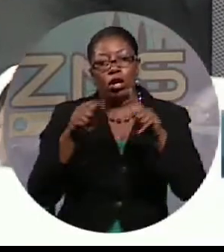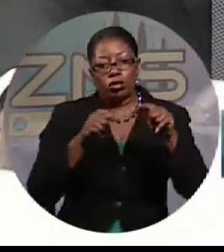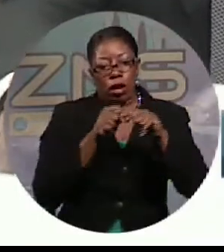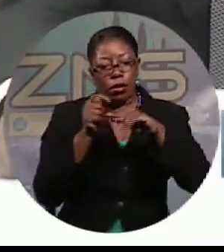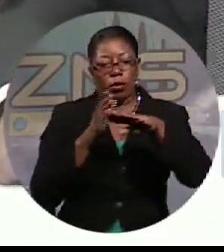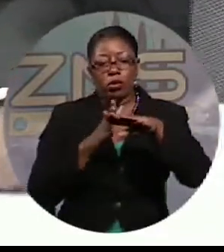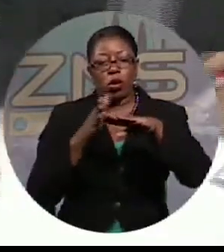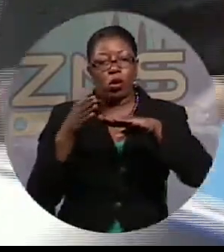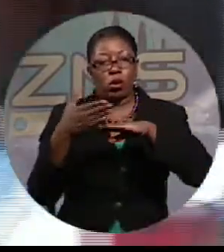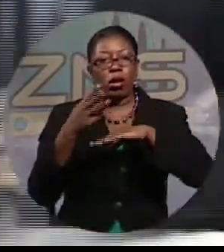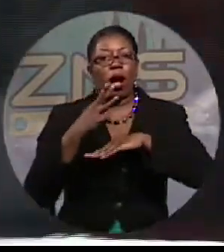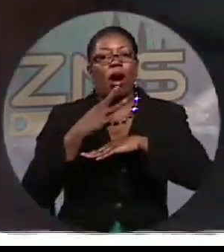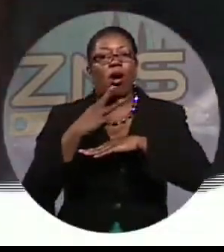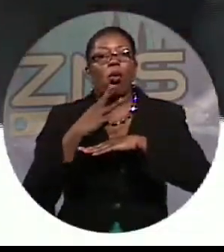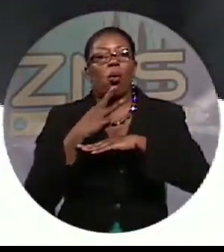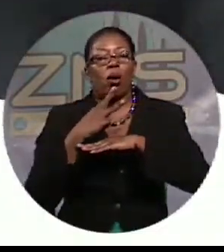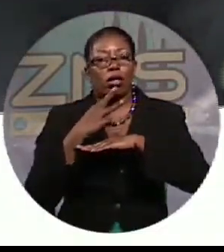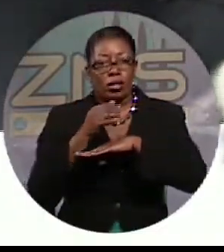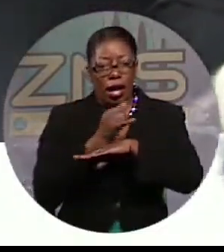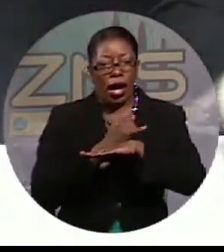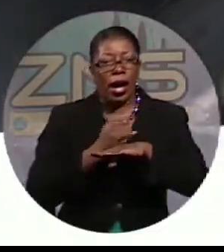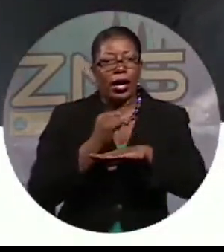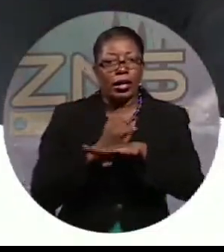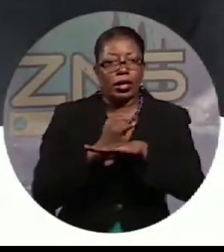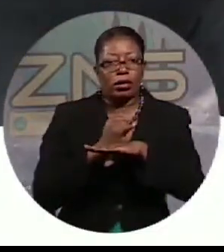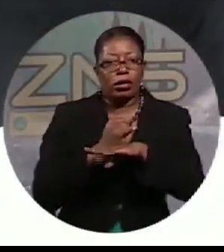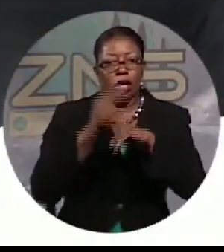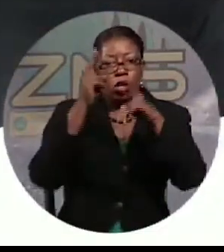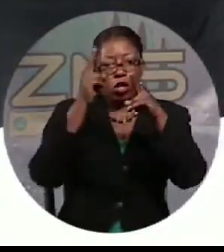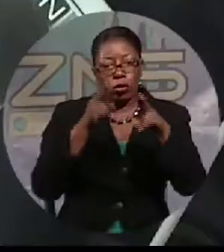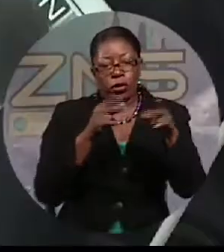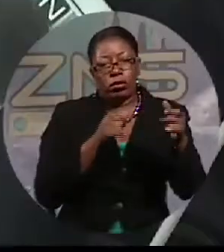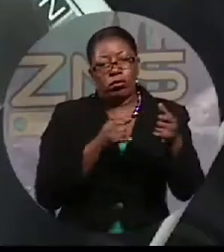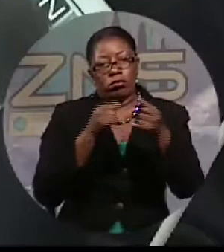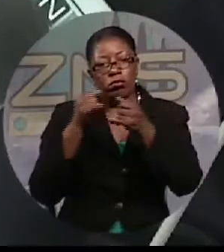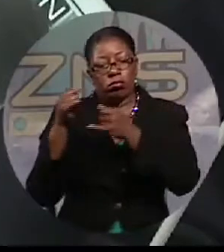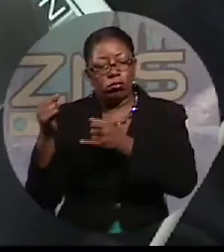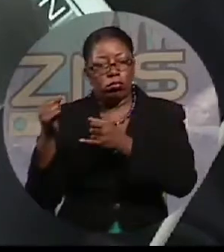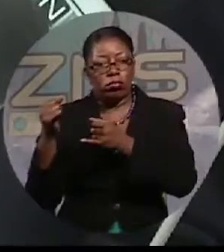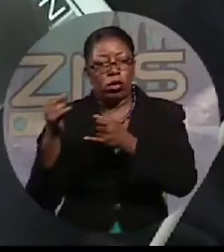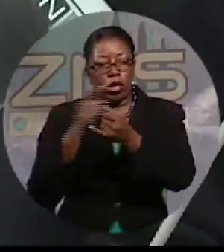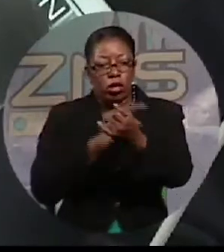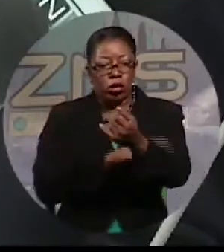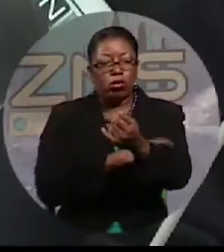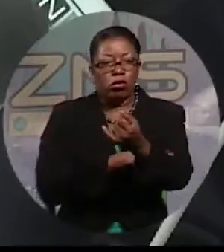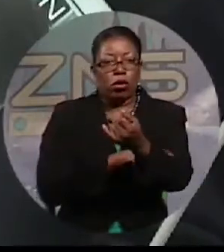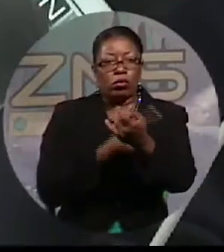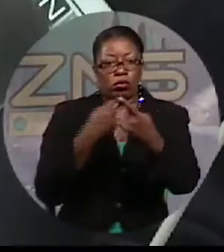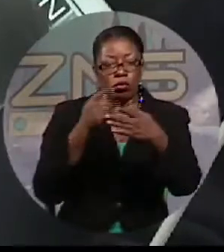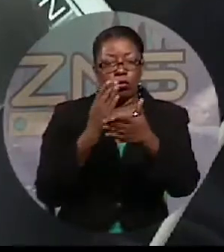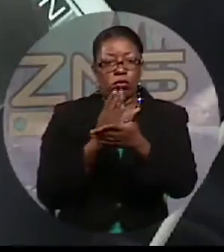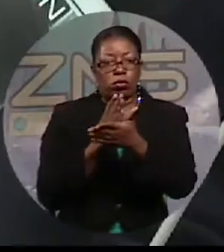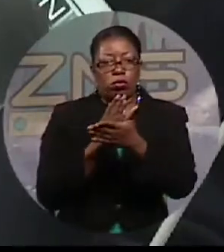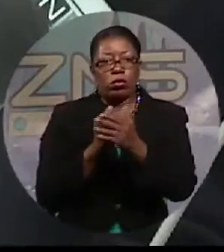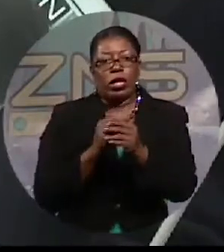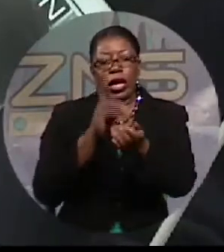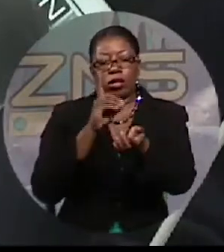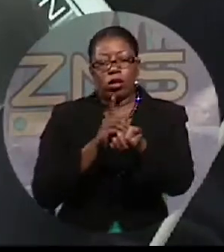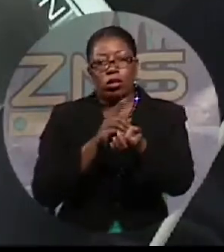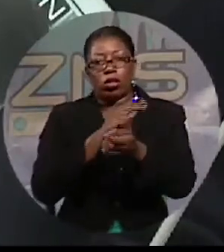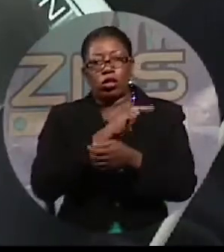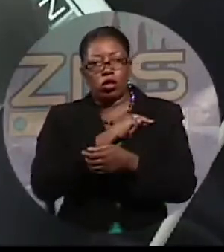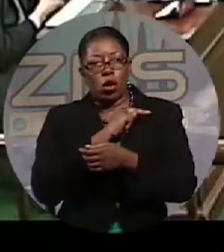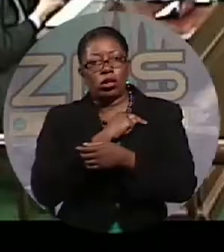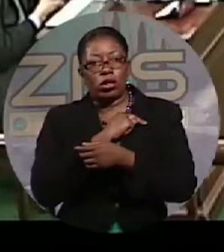illegal migration, human smuggling, drugs, and poaching of our marine resources. National Security Minister Dr. Bernard Nottage confirmed that the Minister